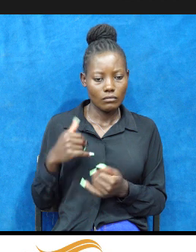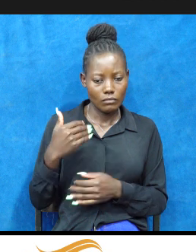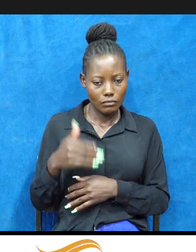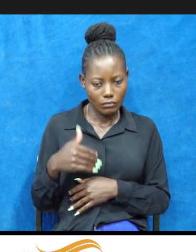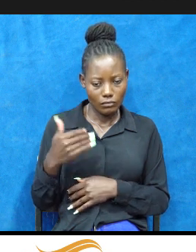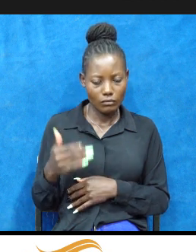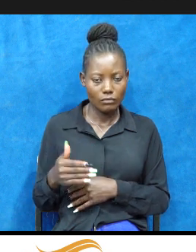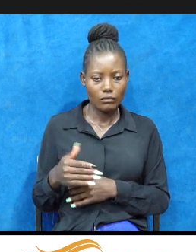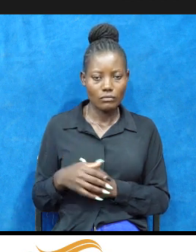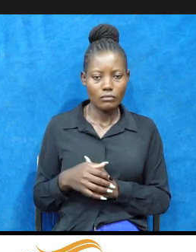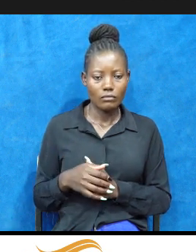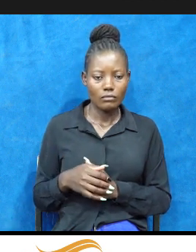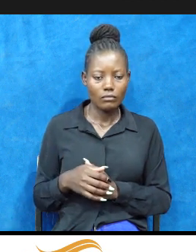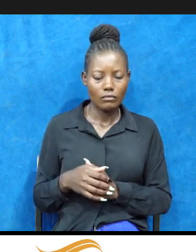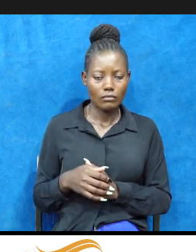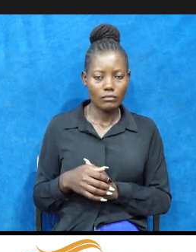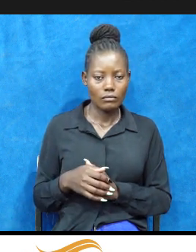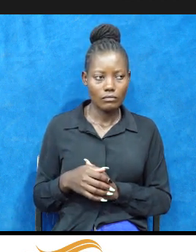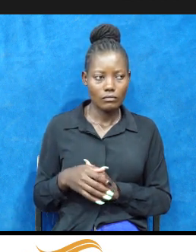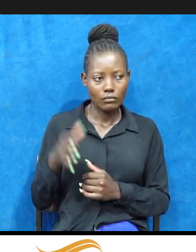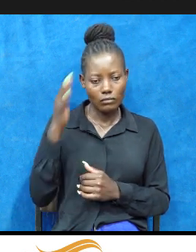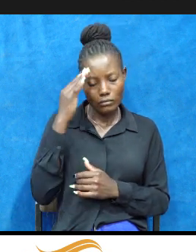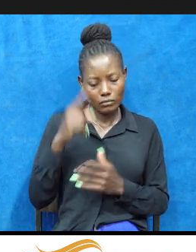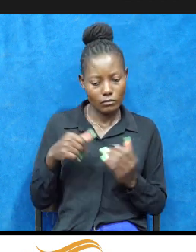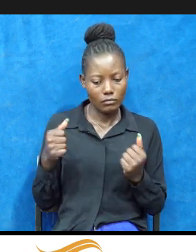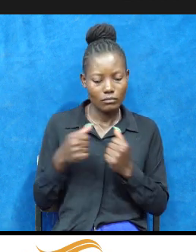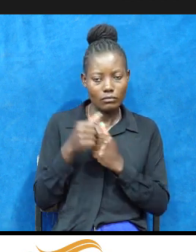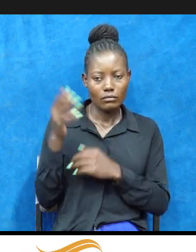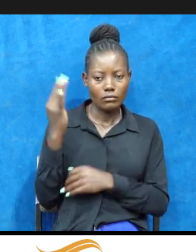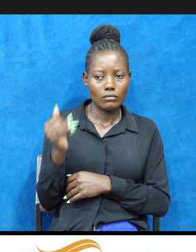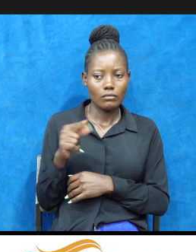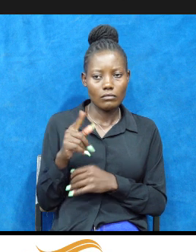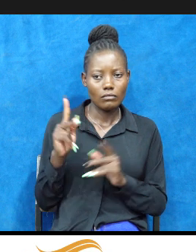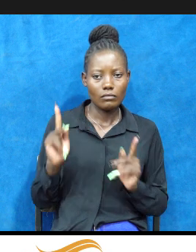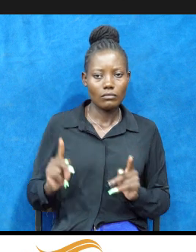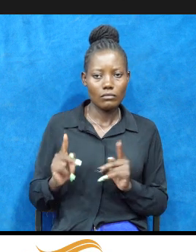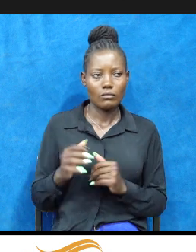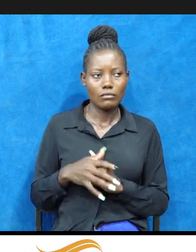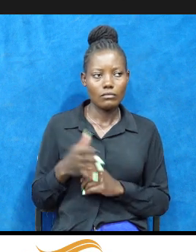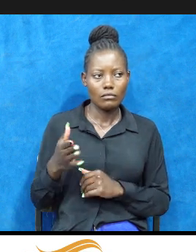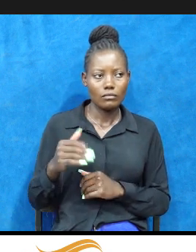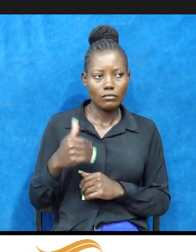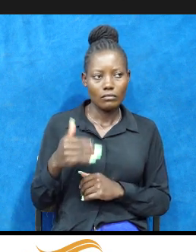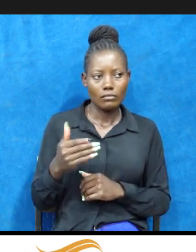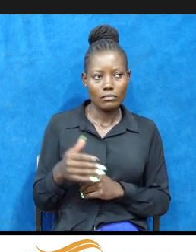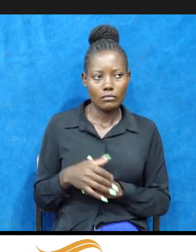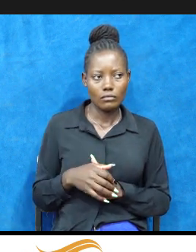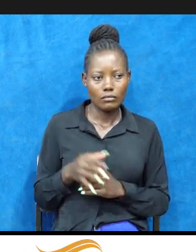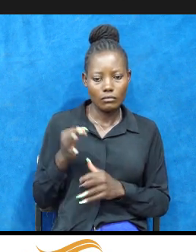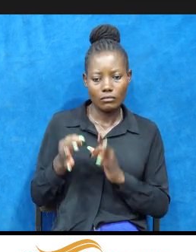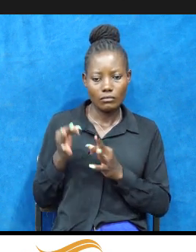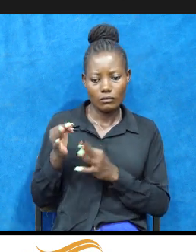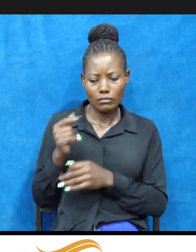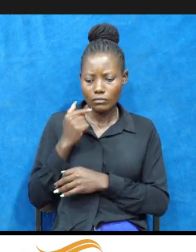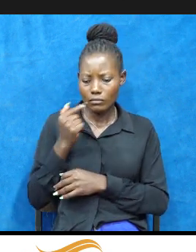say always monitor what's going on. And I think in the weight room, you guys do that constantly. If